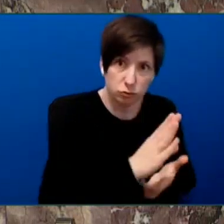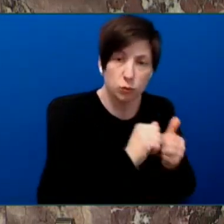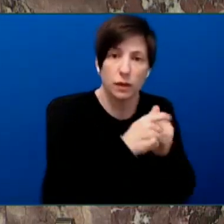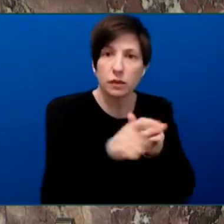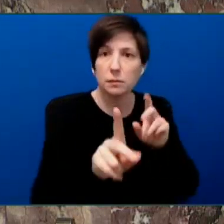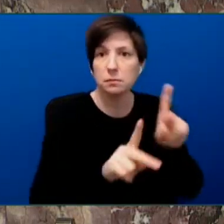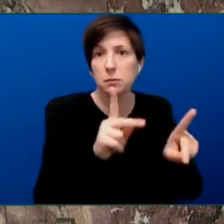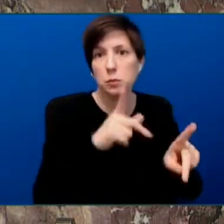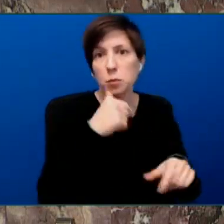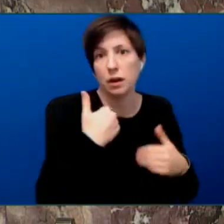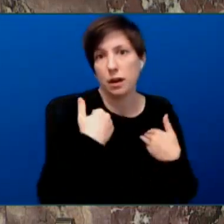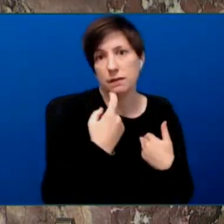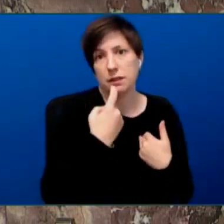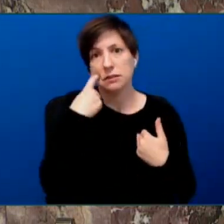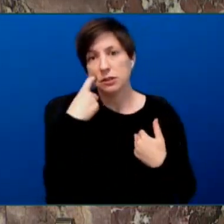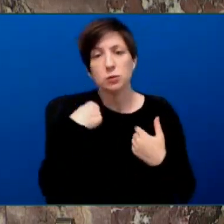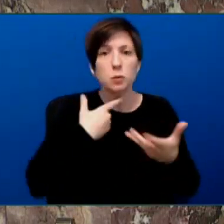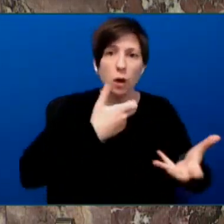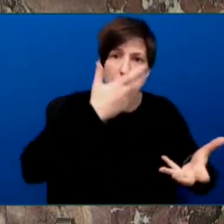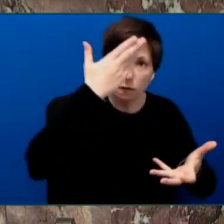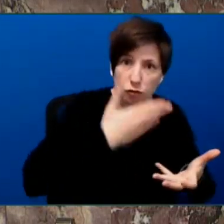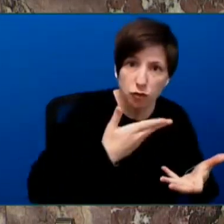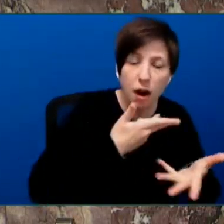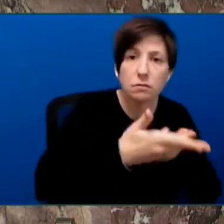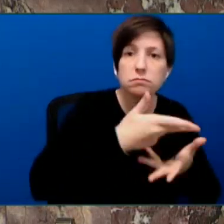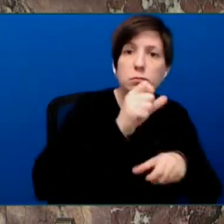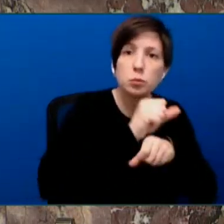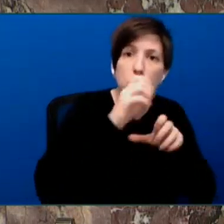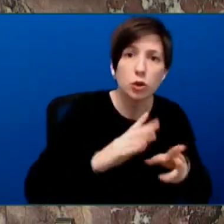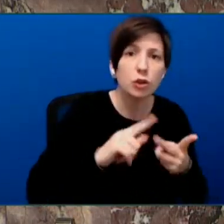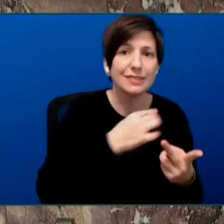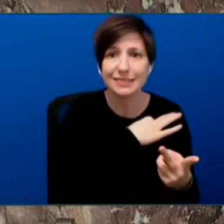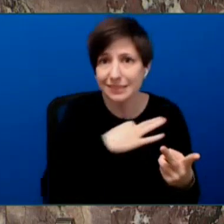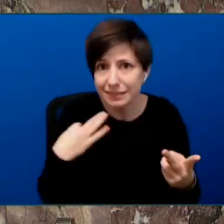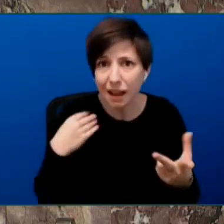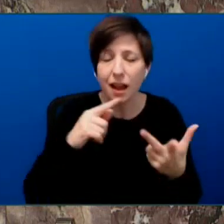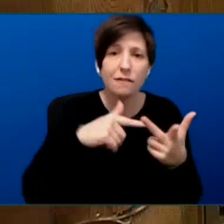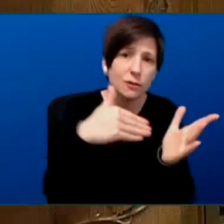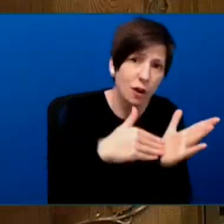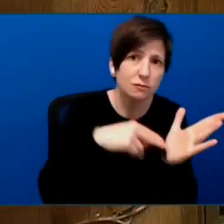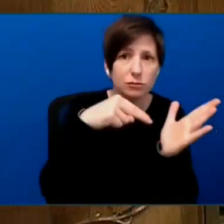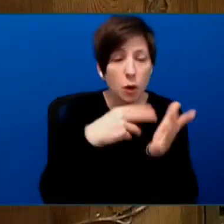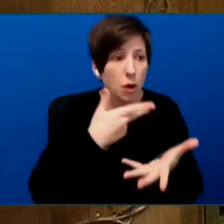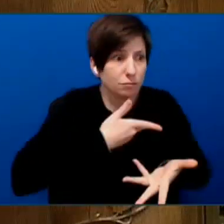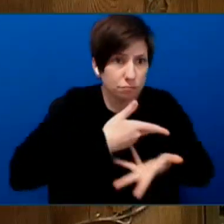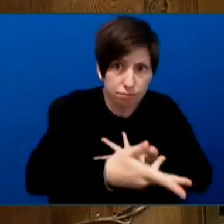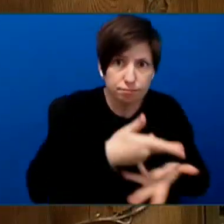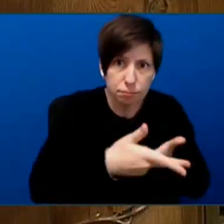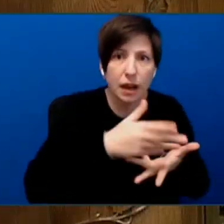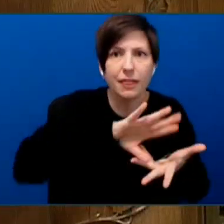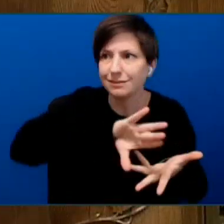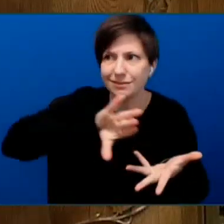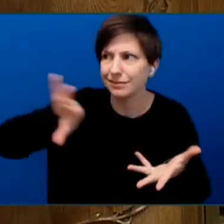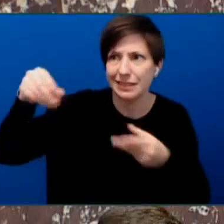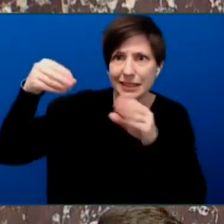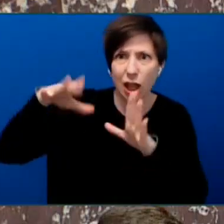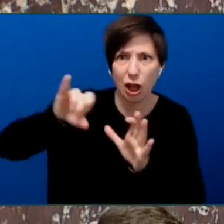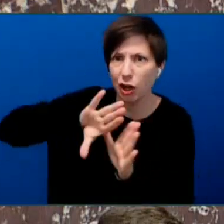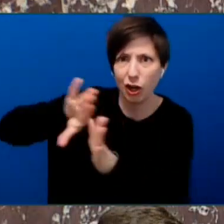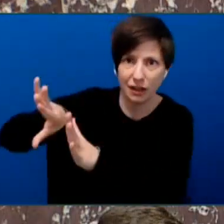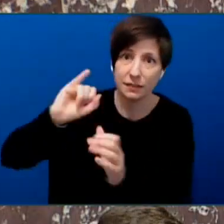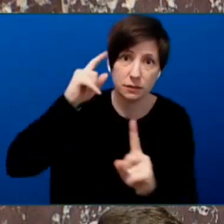frontline providers, with public health. It's the work we'll continue to do. Member supplemental. Thank you. Well, Mr. Speaker,